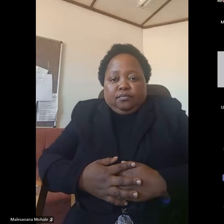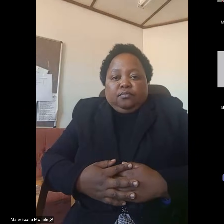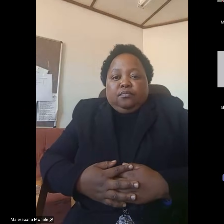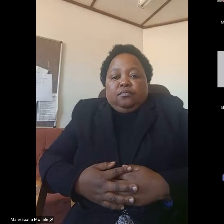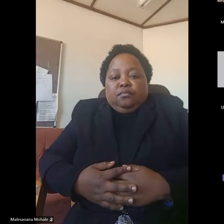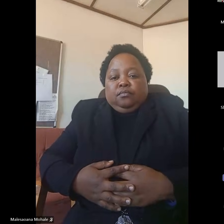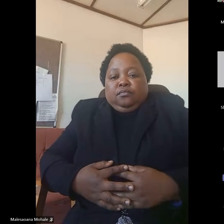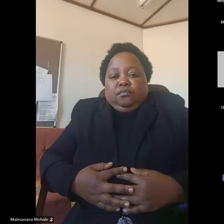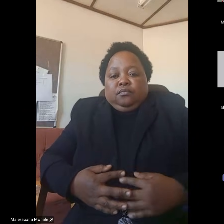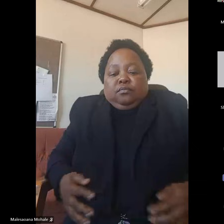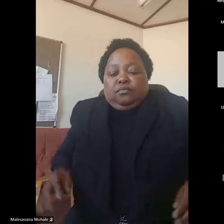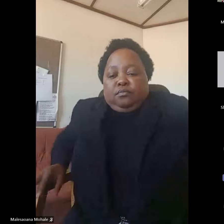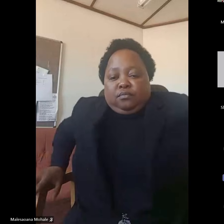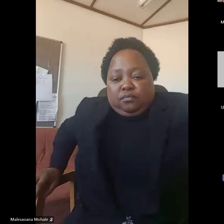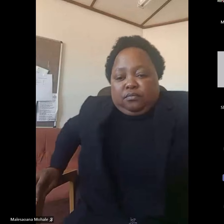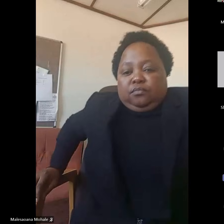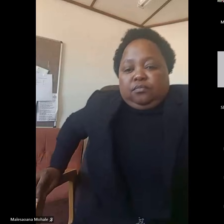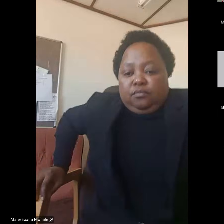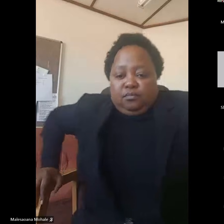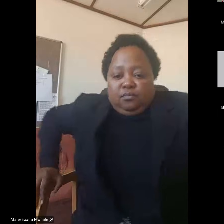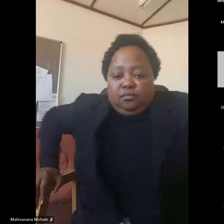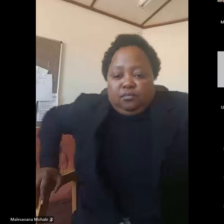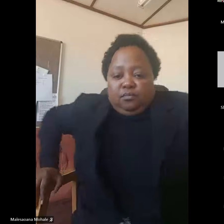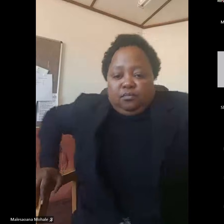thank you so much, Ndate.